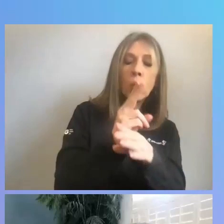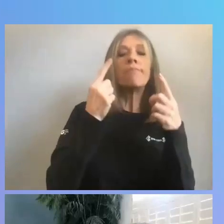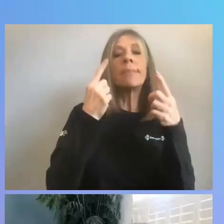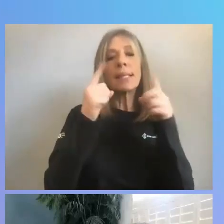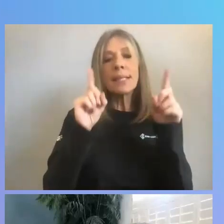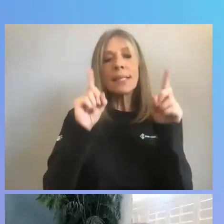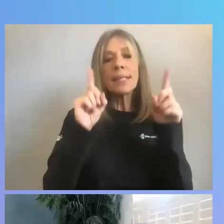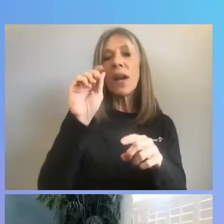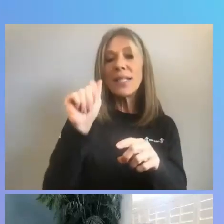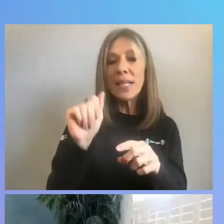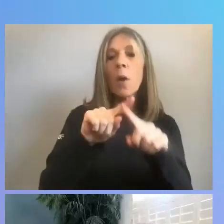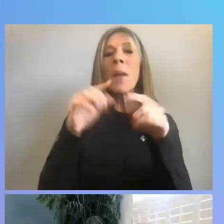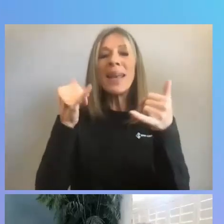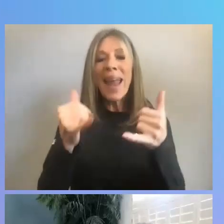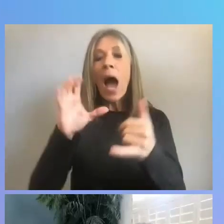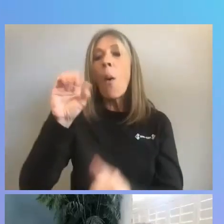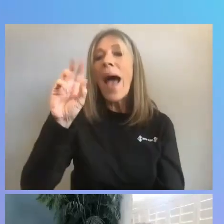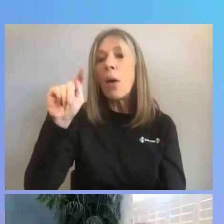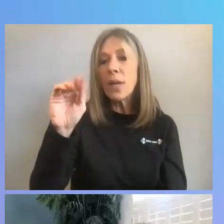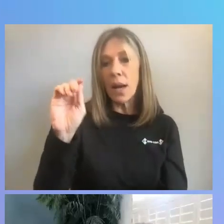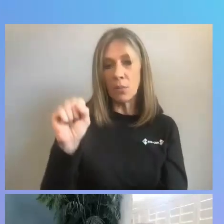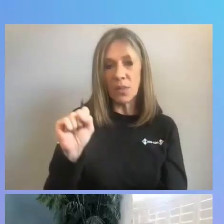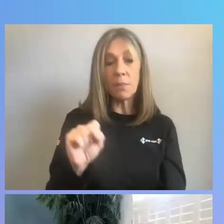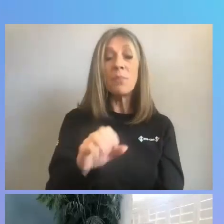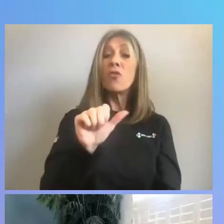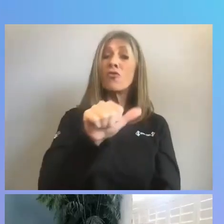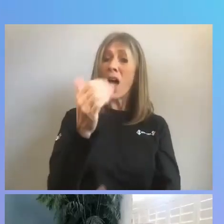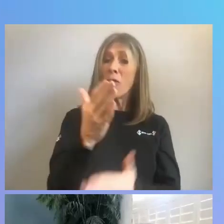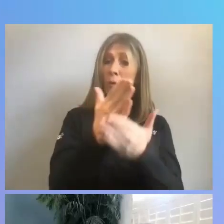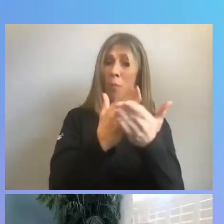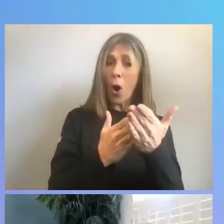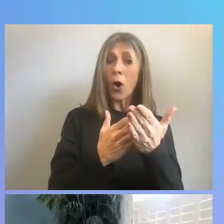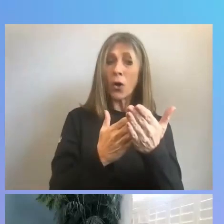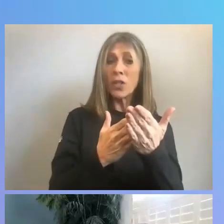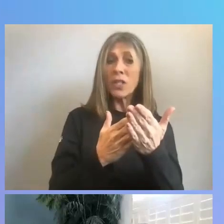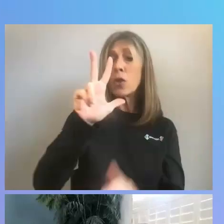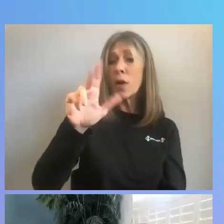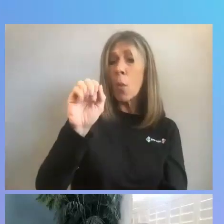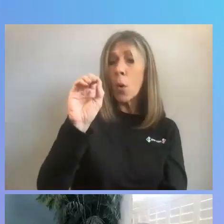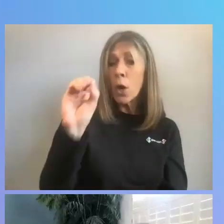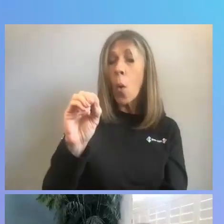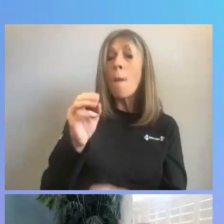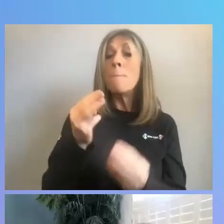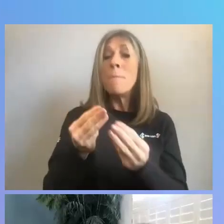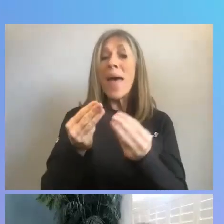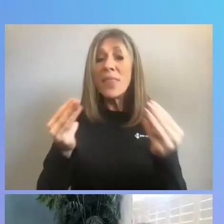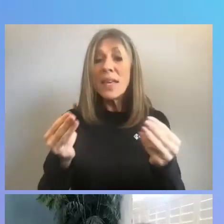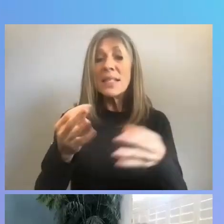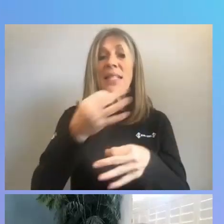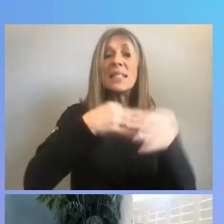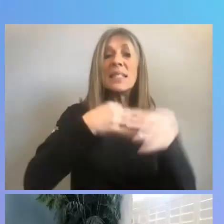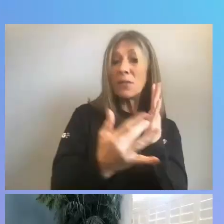in 3.0. And then there are some other pieces in 3.0, methods instead of